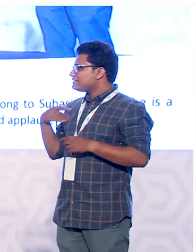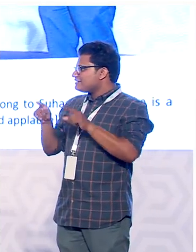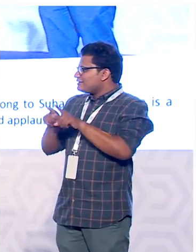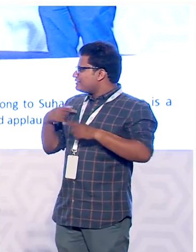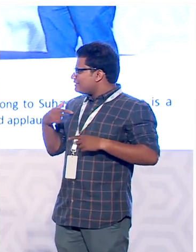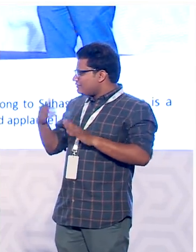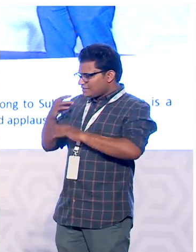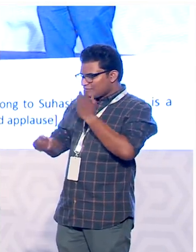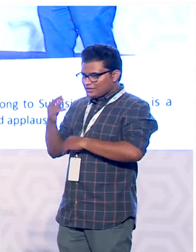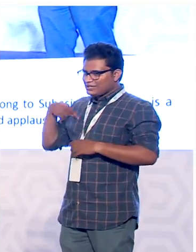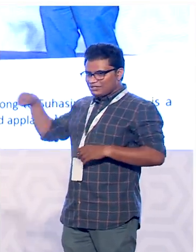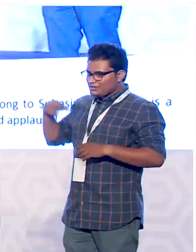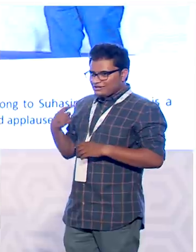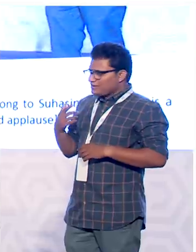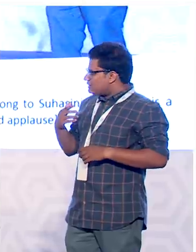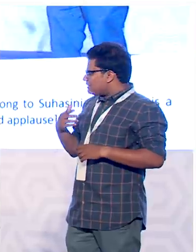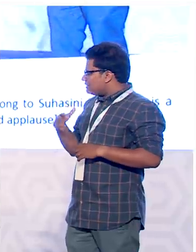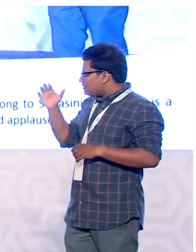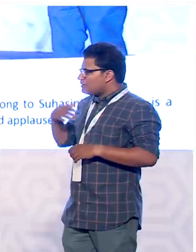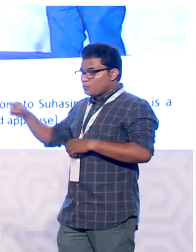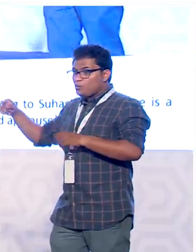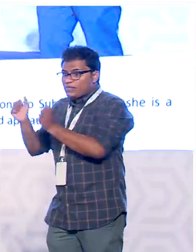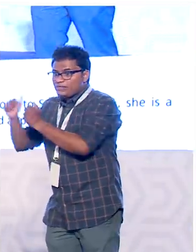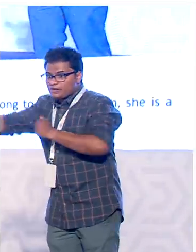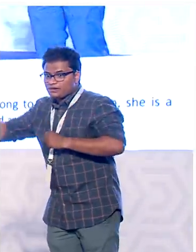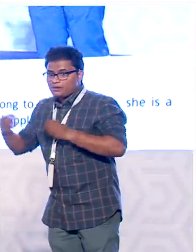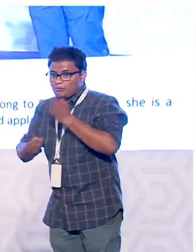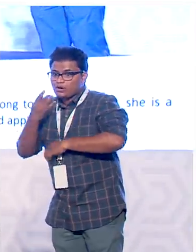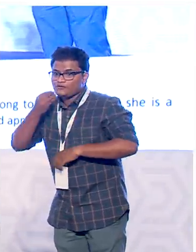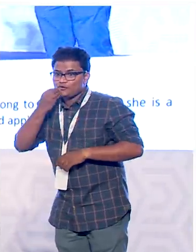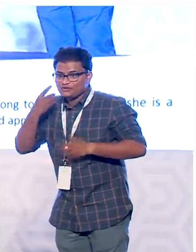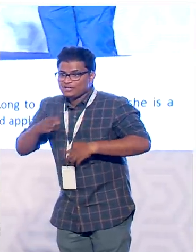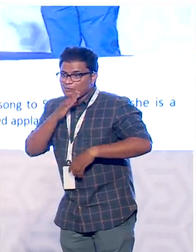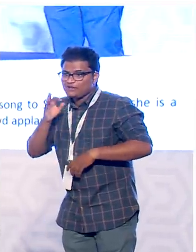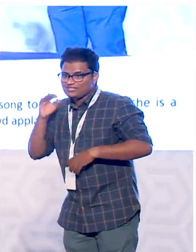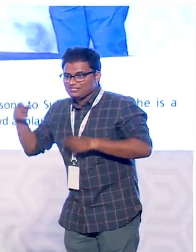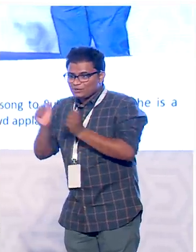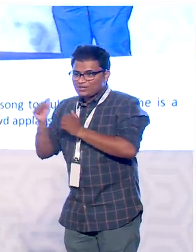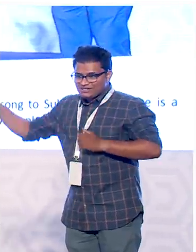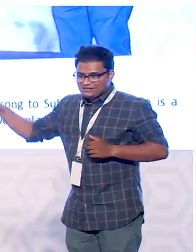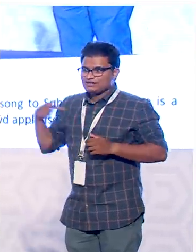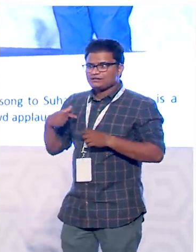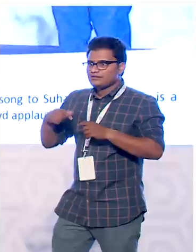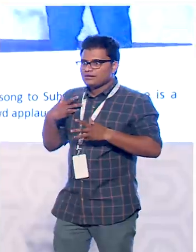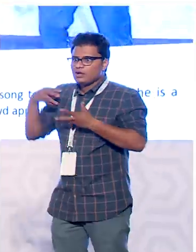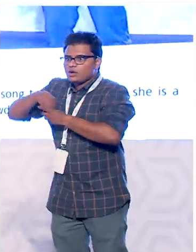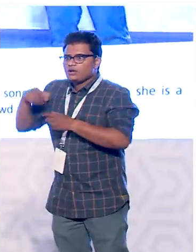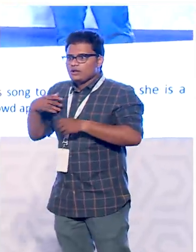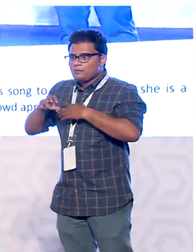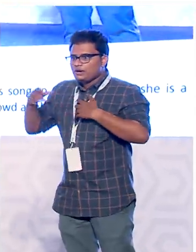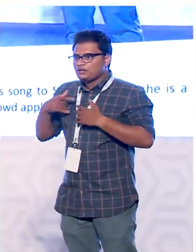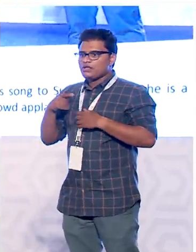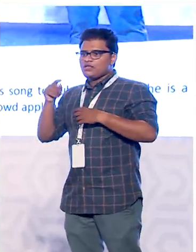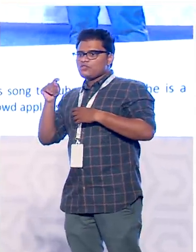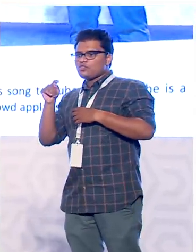said in the morning, I had the privilege of having breakfast with ma'am today, and we were discussing that it's an integral part of Tamil